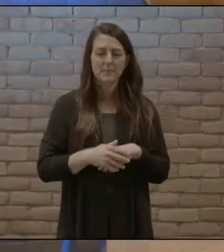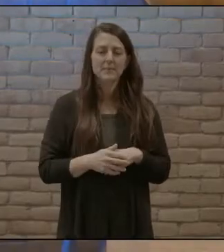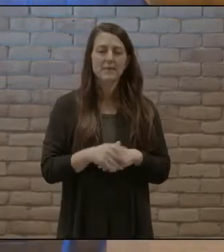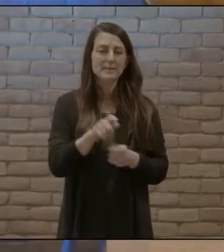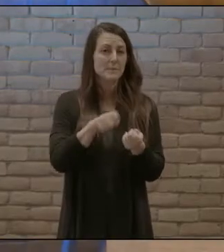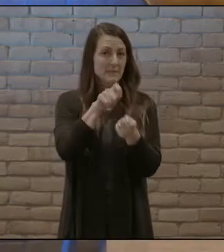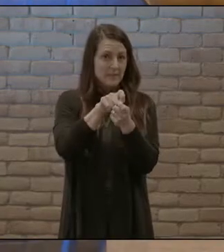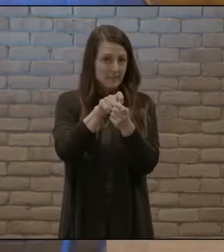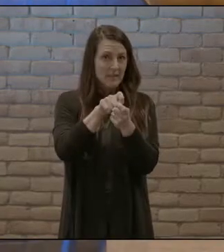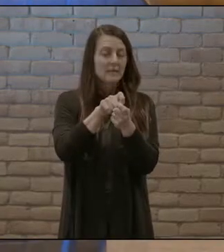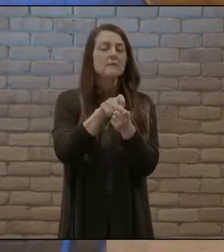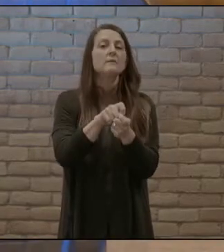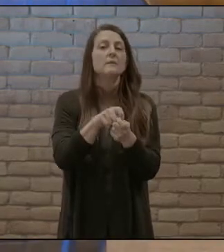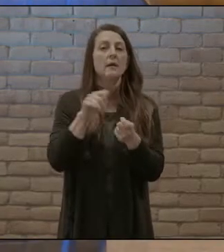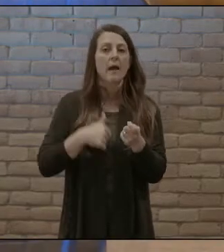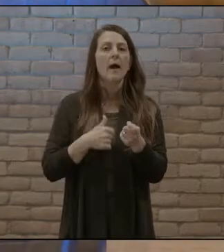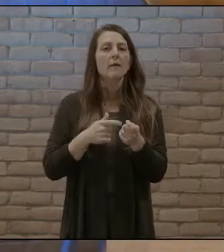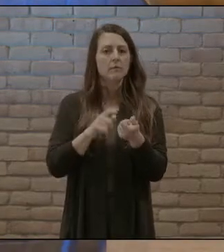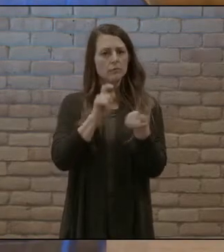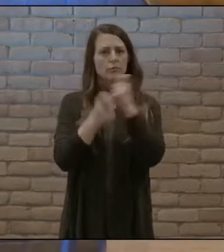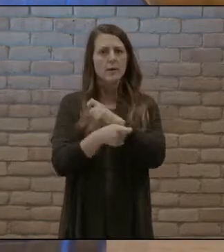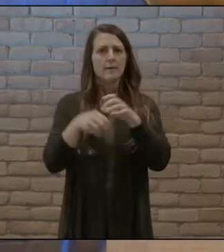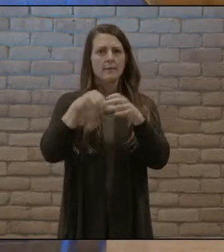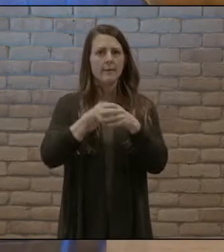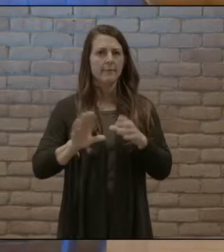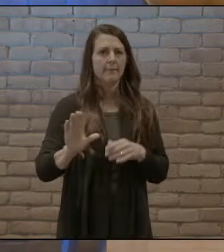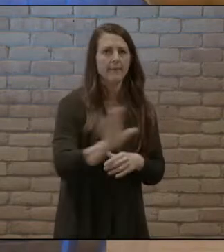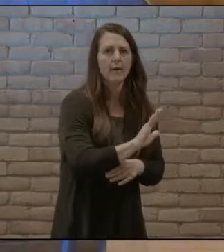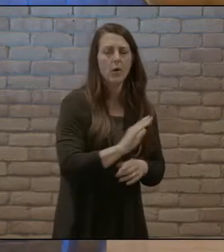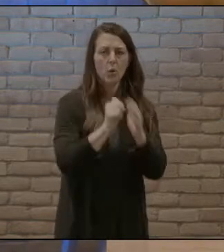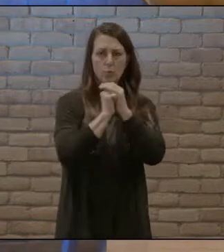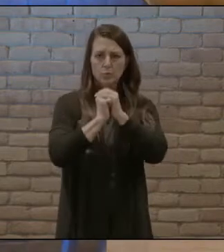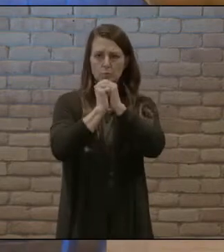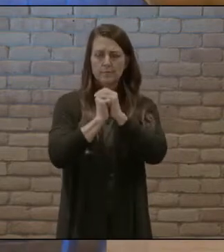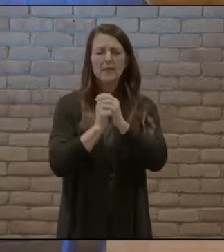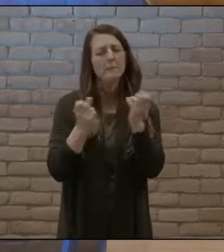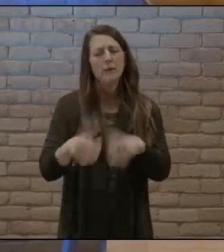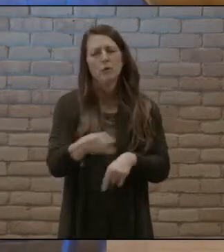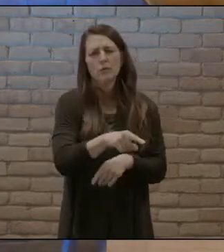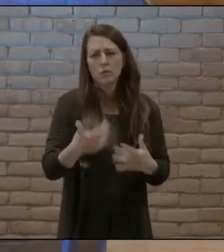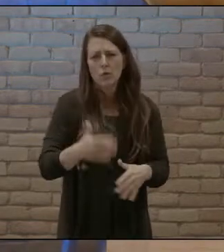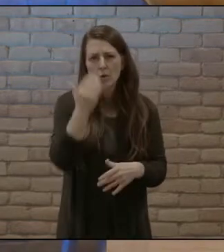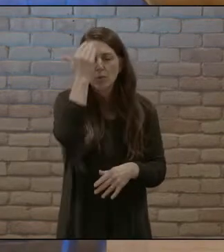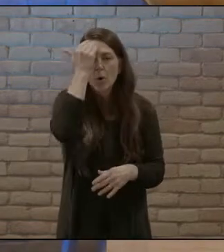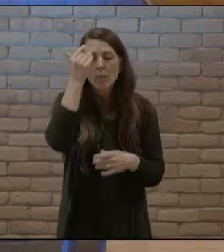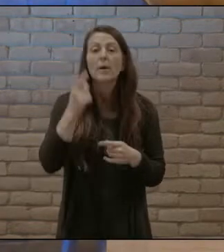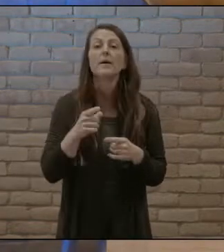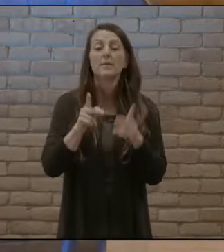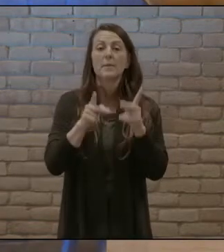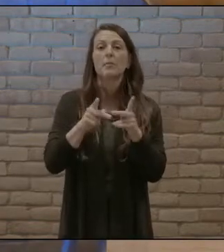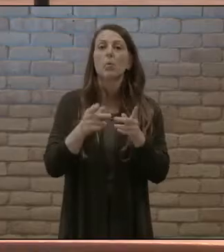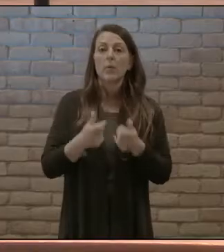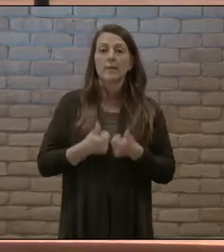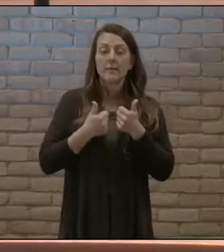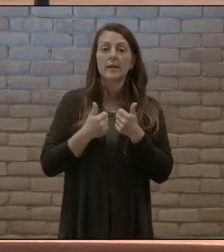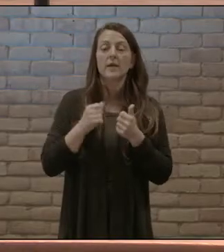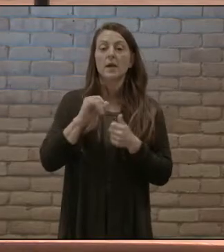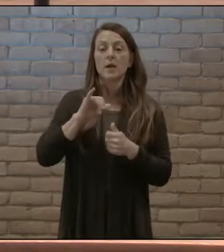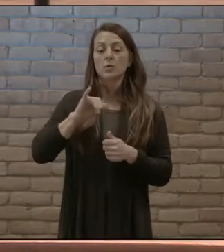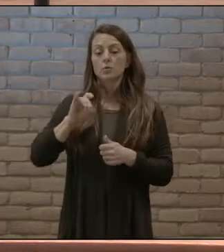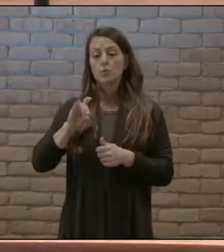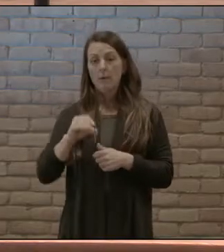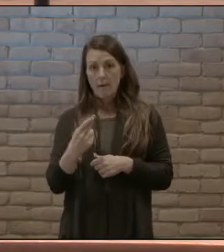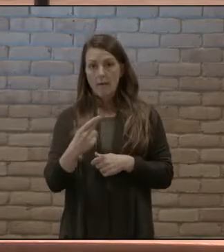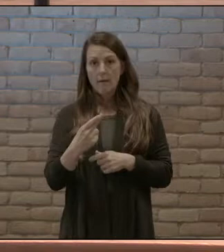there was revival in worship. And so lots of you know this, but when they were living in Judah, in Jerusalem, the